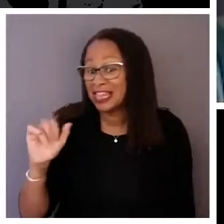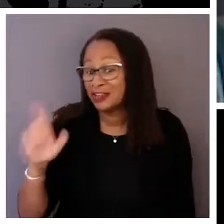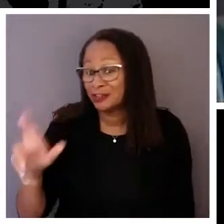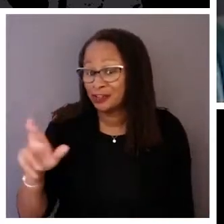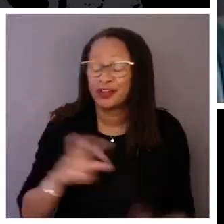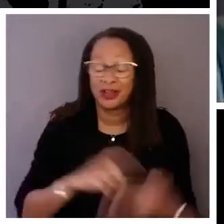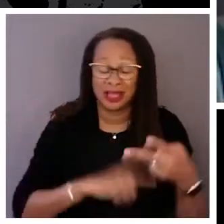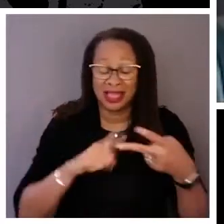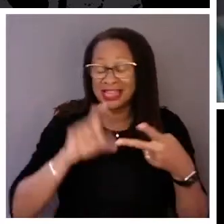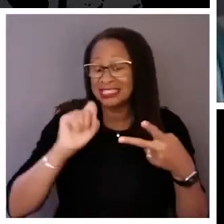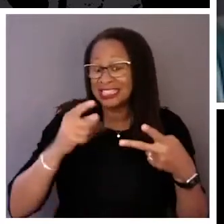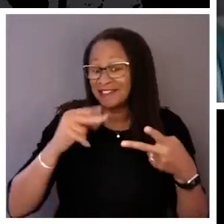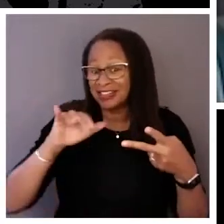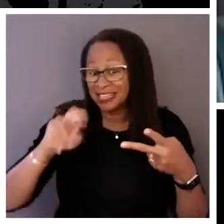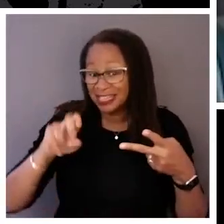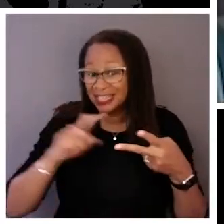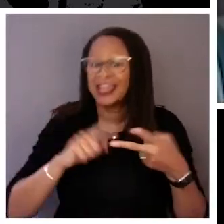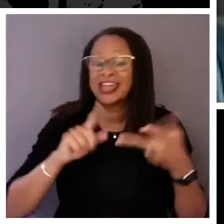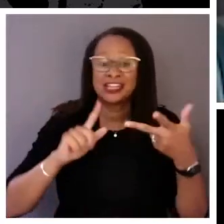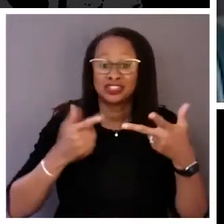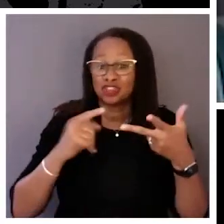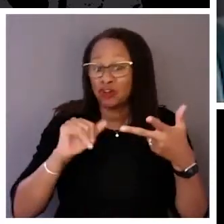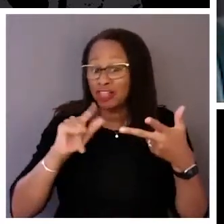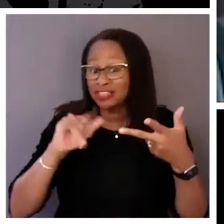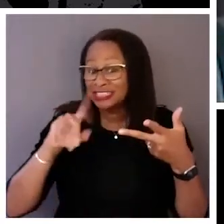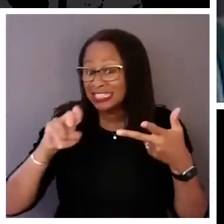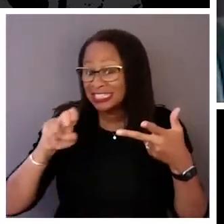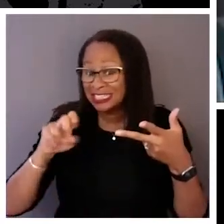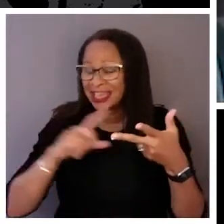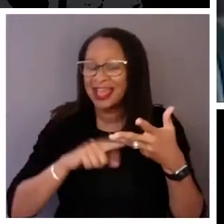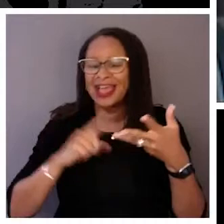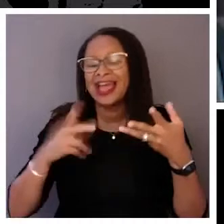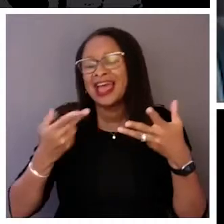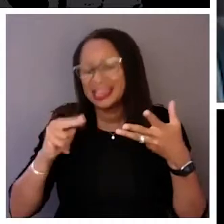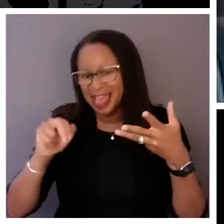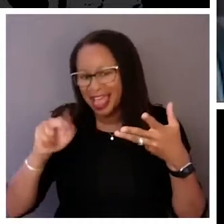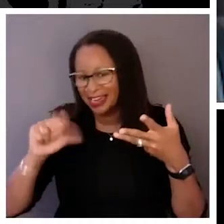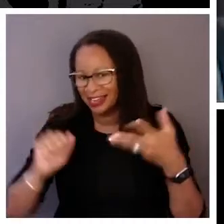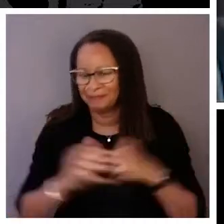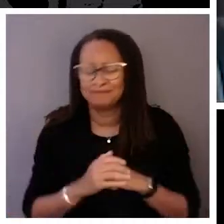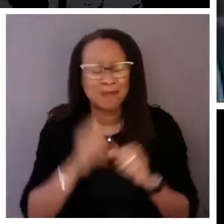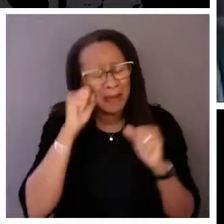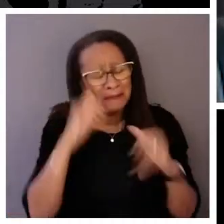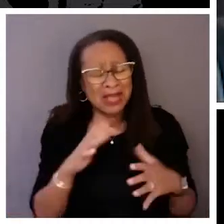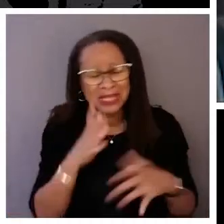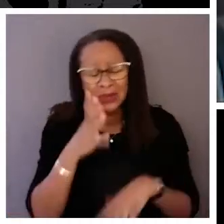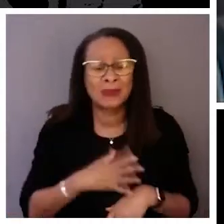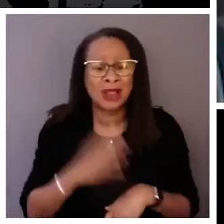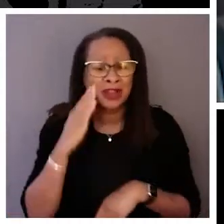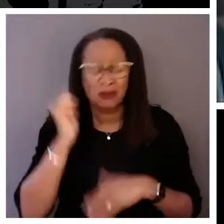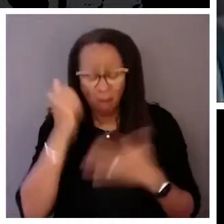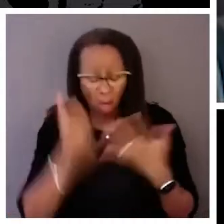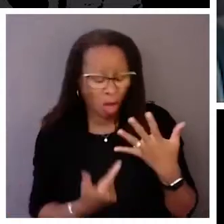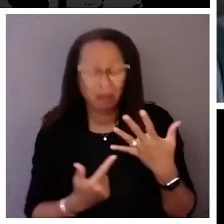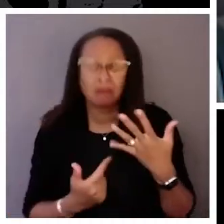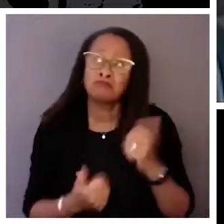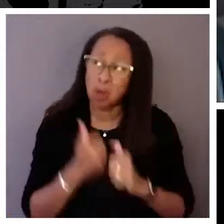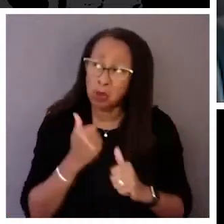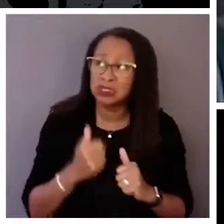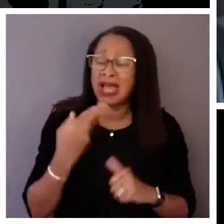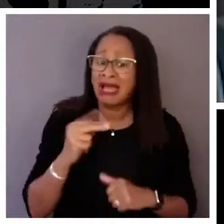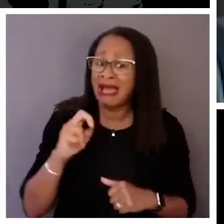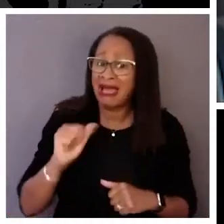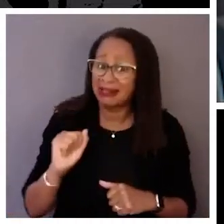Stefanie Leder, Geraldine Leder, and Hannah Leder here. They're phenomenal women. I've known them, well, almost all of Hannah's